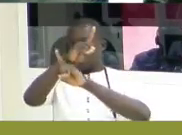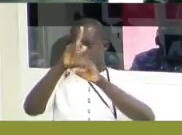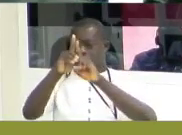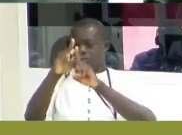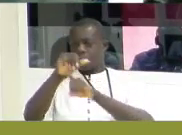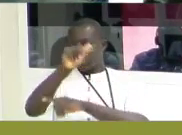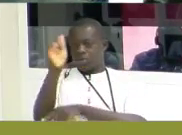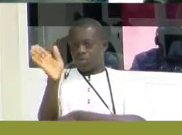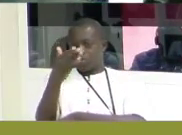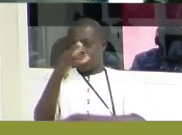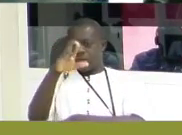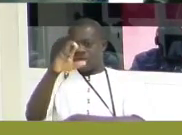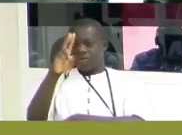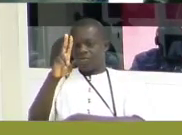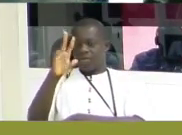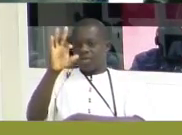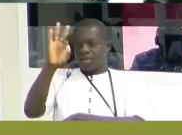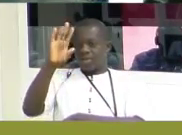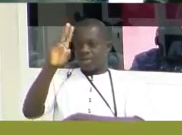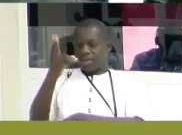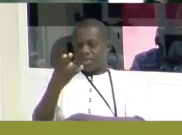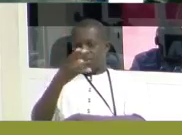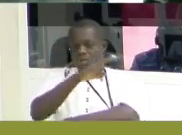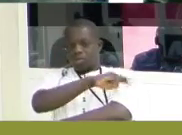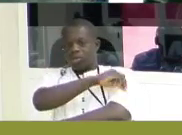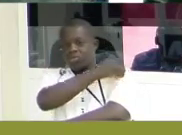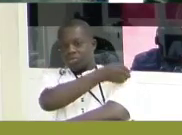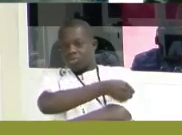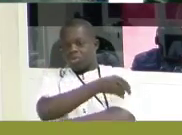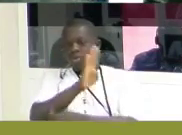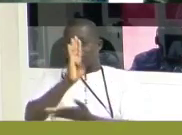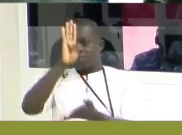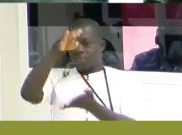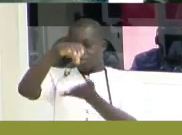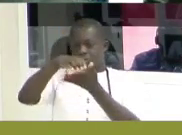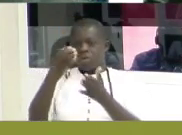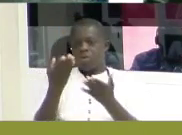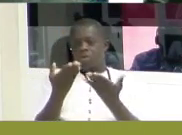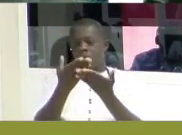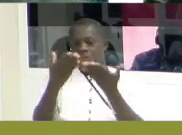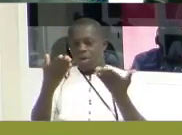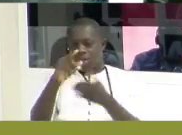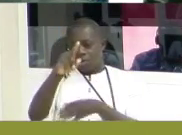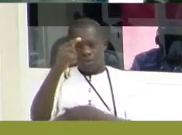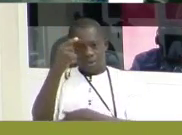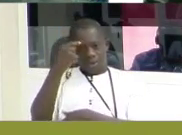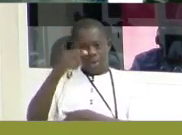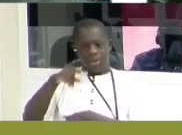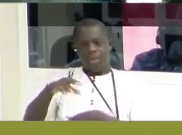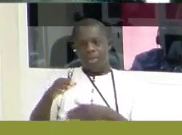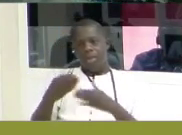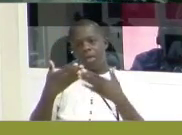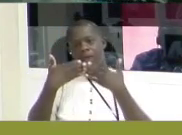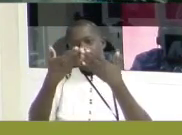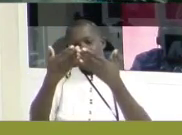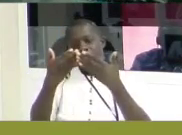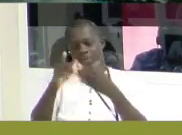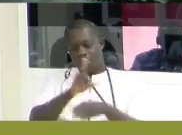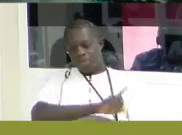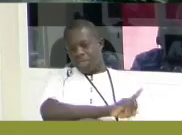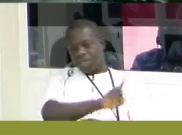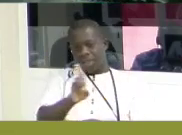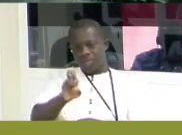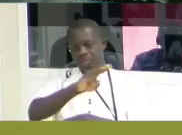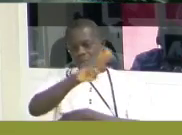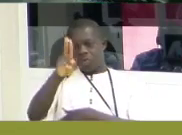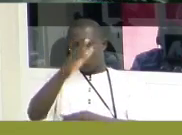RVTH. Why did you feel the need to tell them something that was not true, or what led you